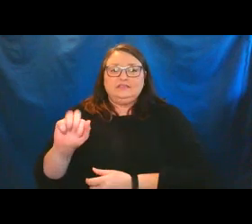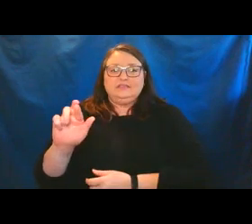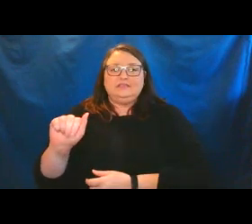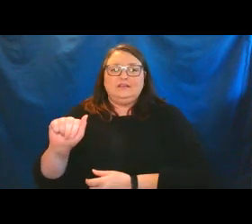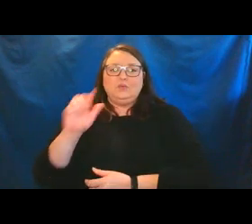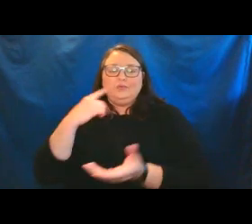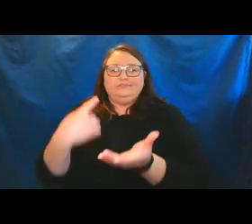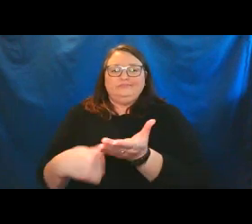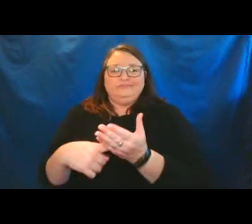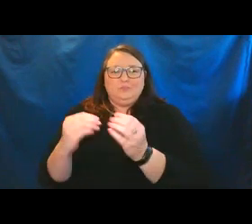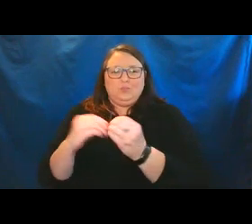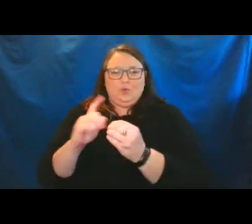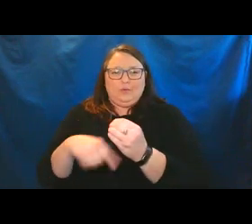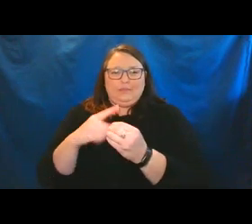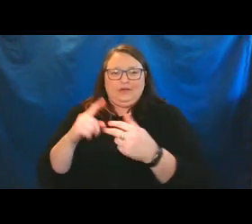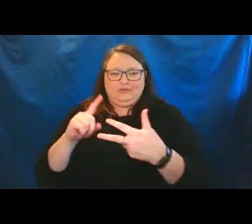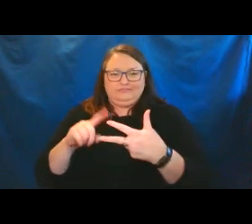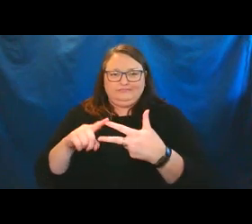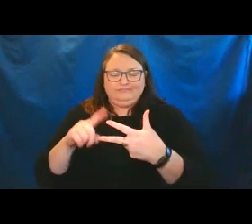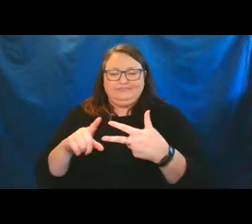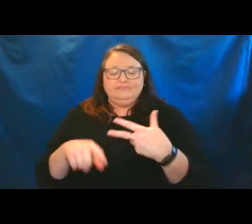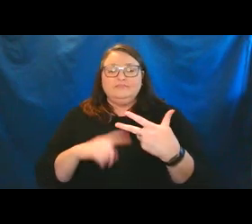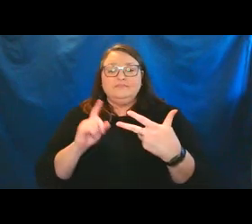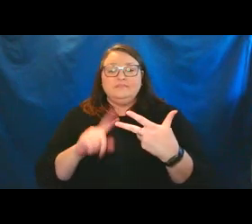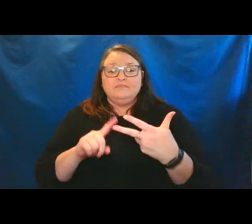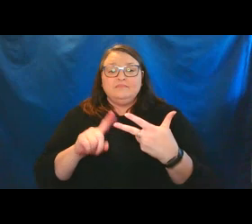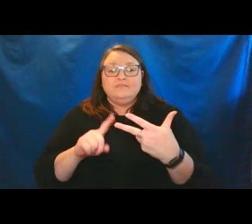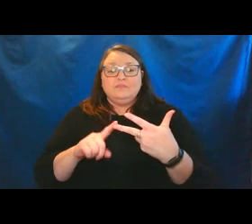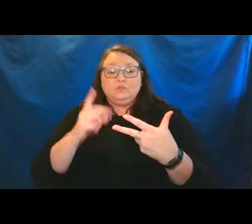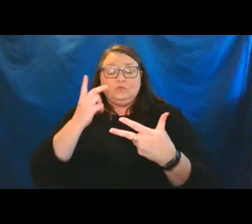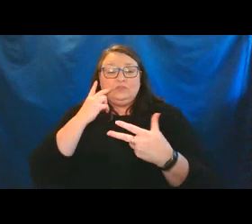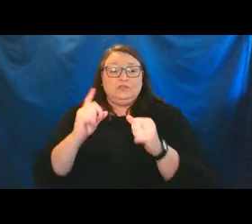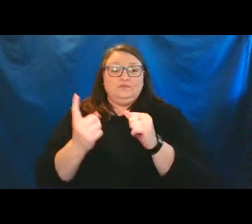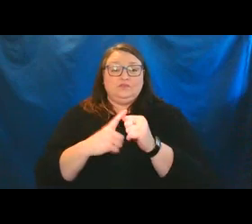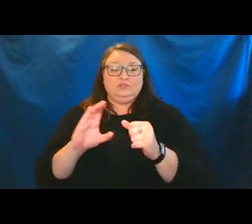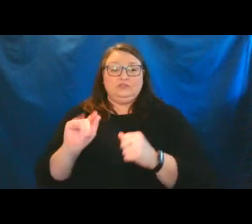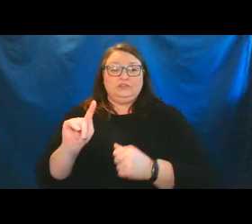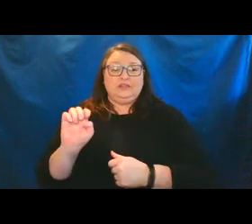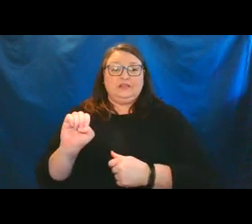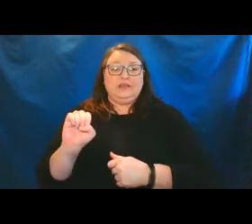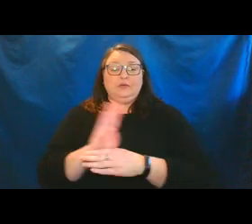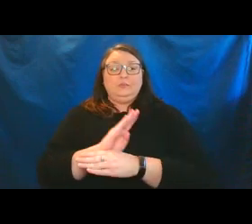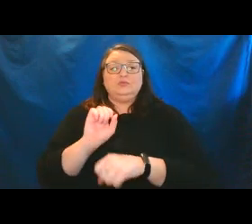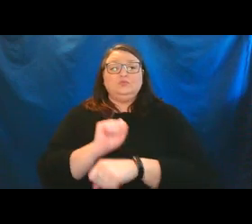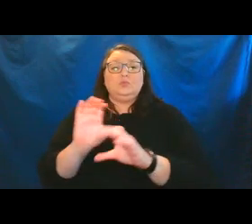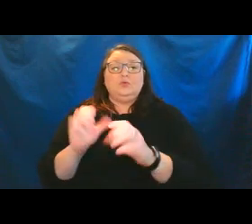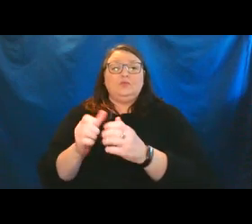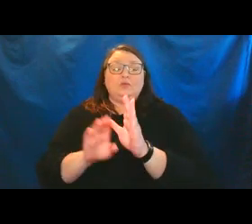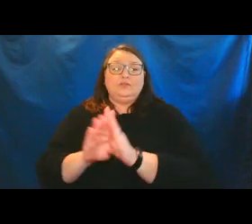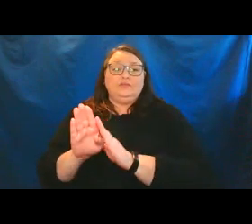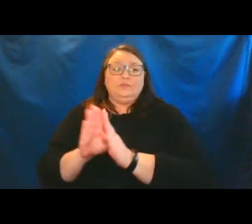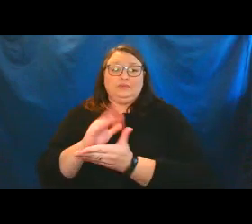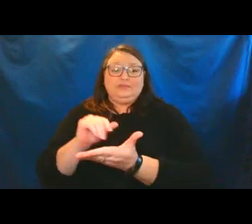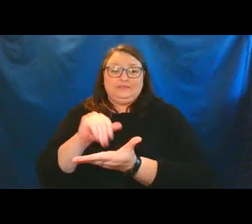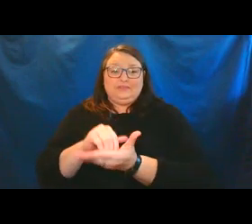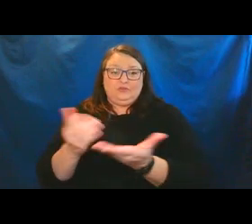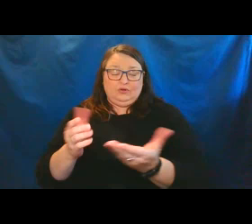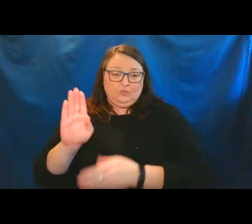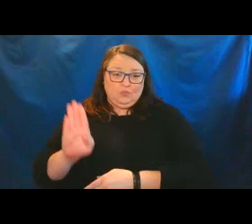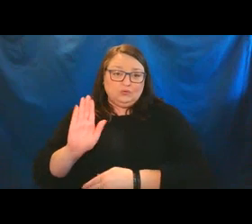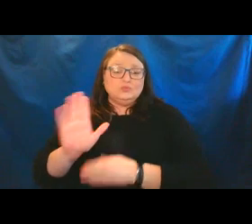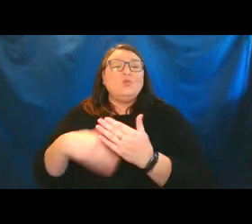is actually involved in that. And we are seeding the first Climate Business and Workforce Development Center in Boston. All of this work is